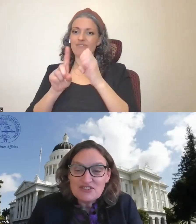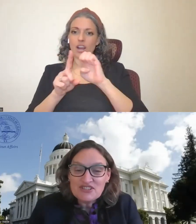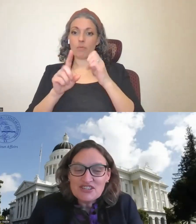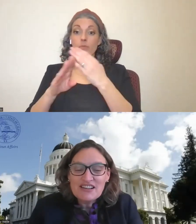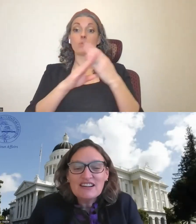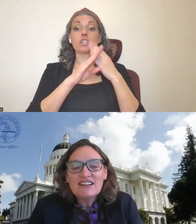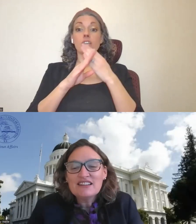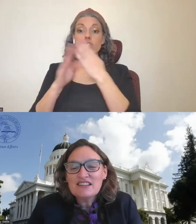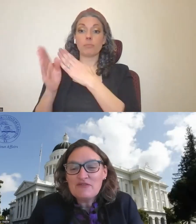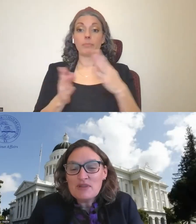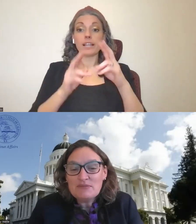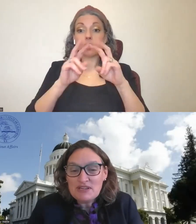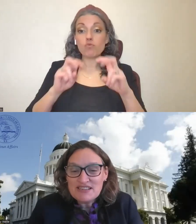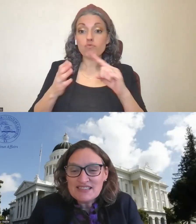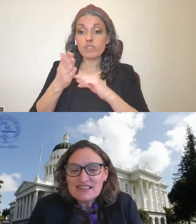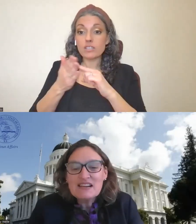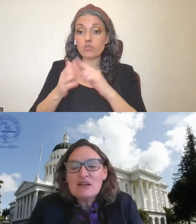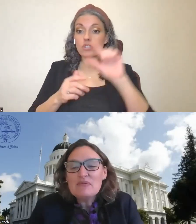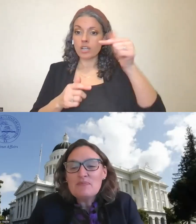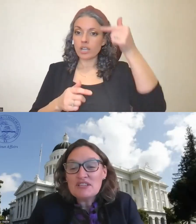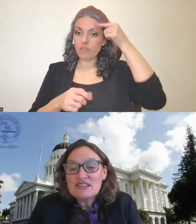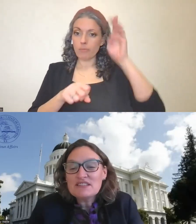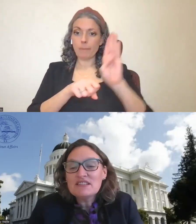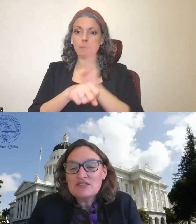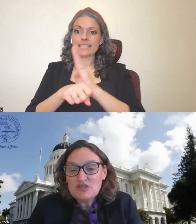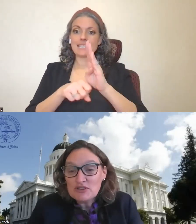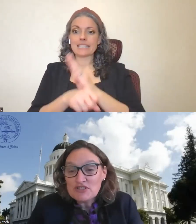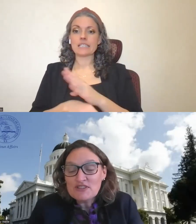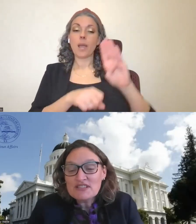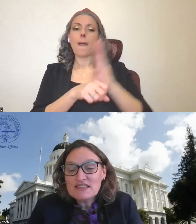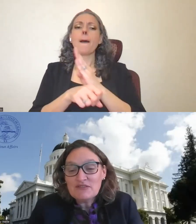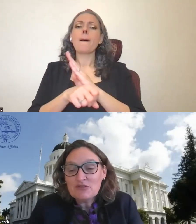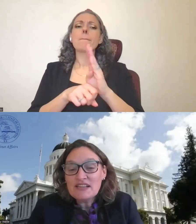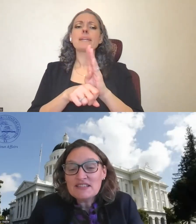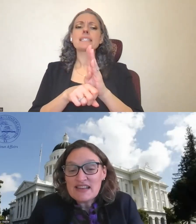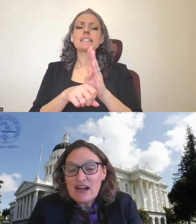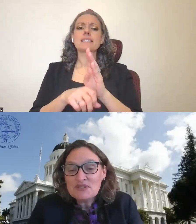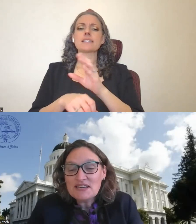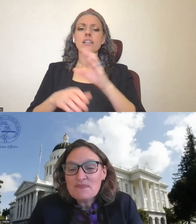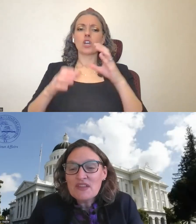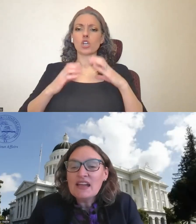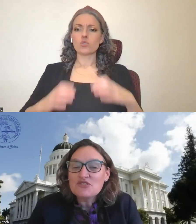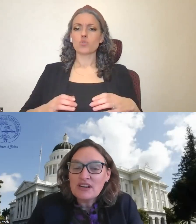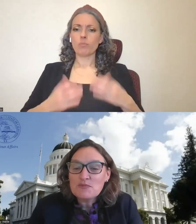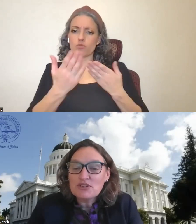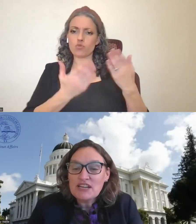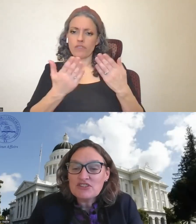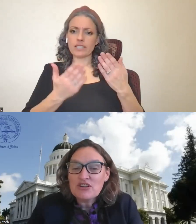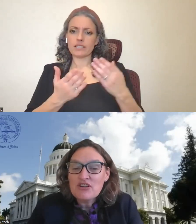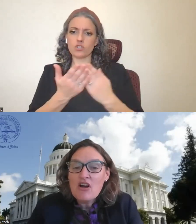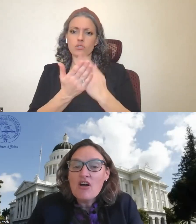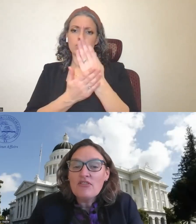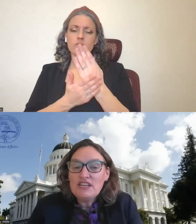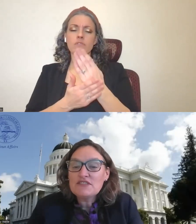and research, government business, consumer services, civil rights and housing, and